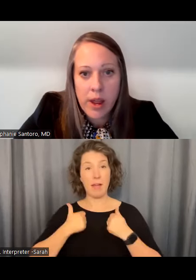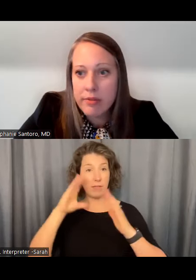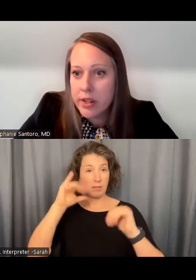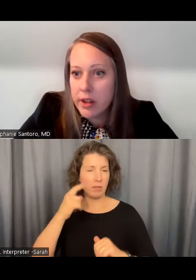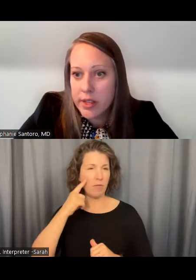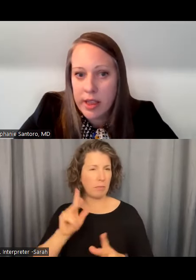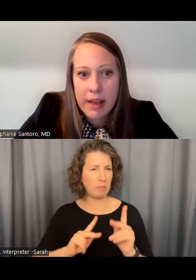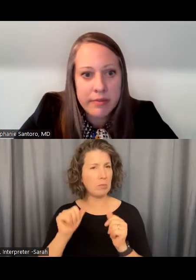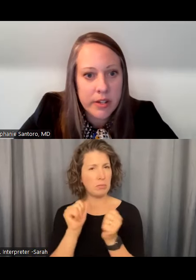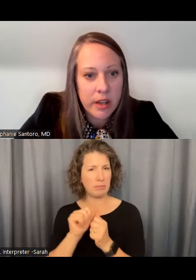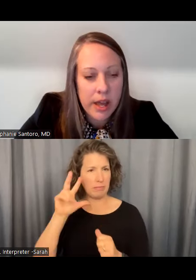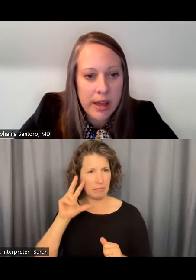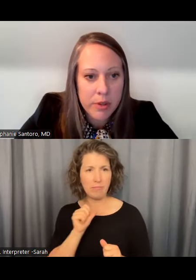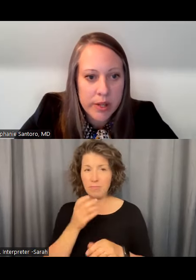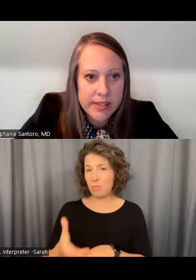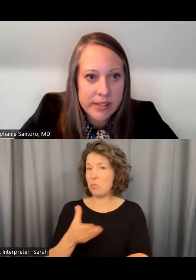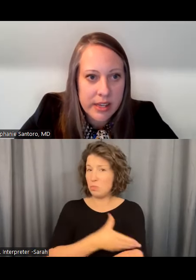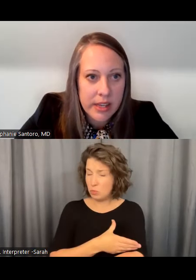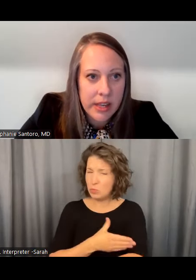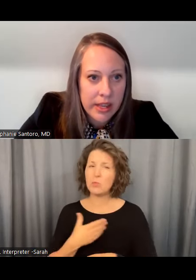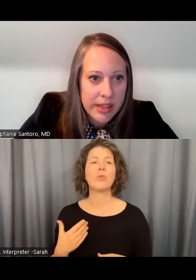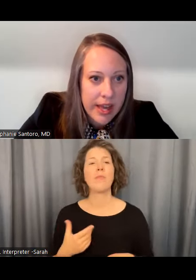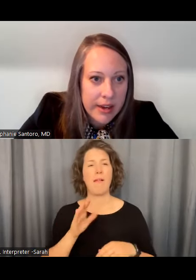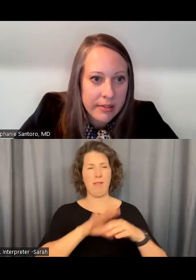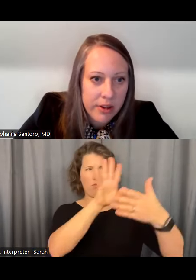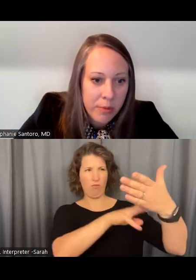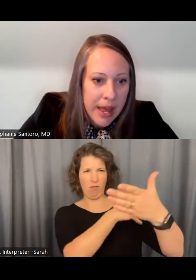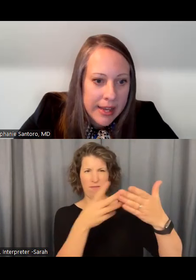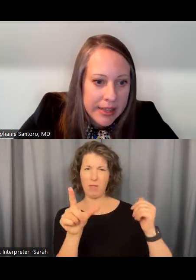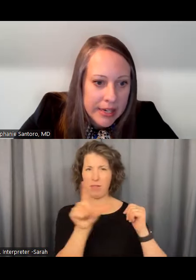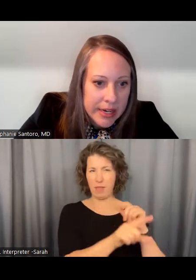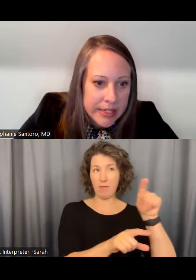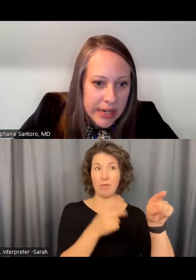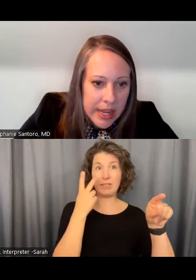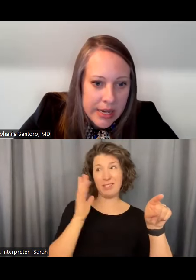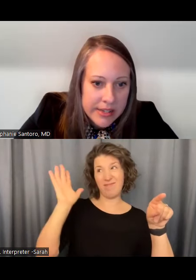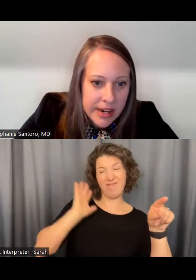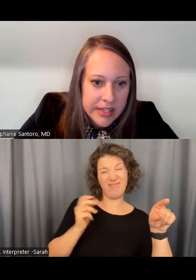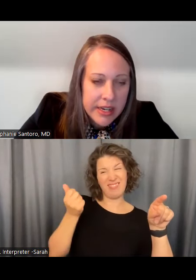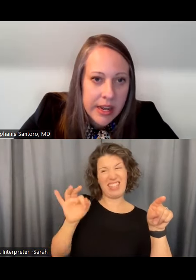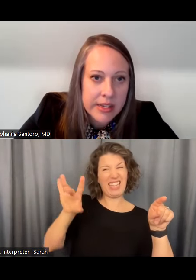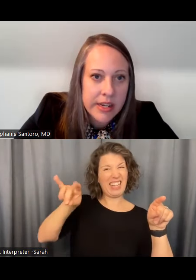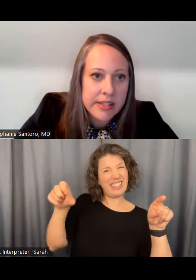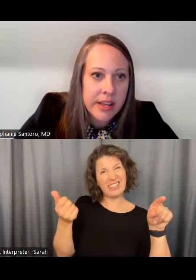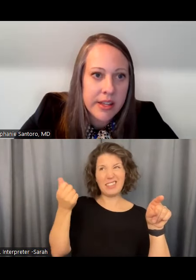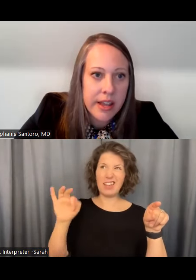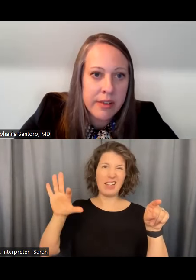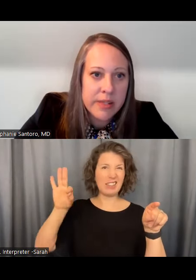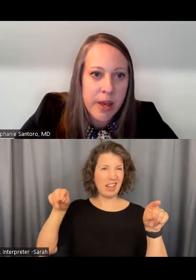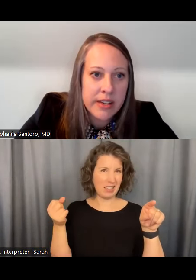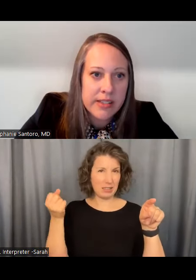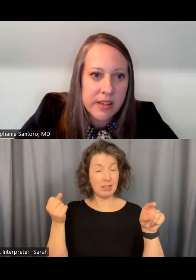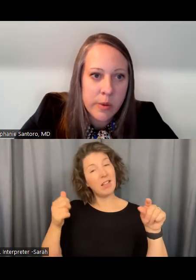this graphic on the left, you can see that, back in the 1980s, 1990s, the